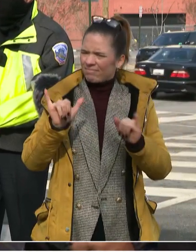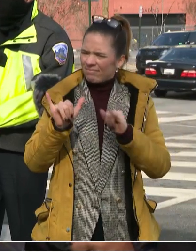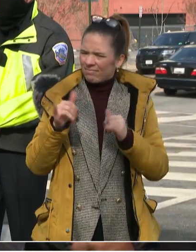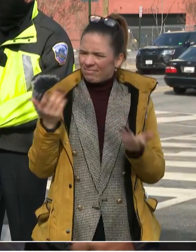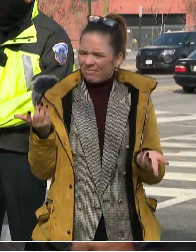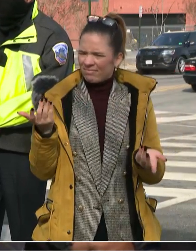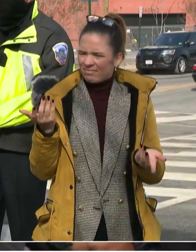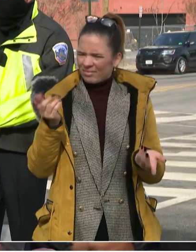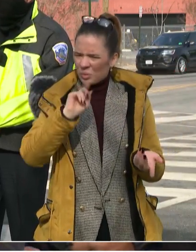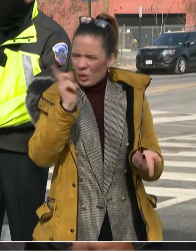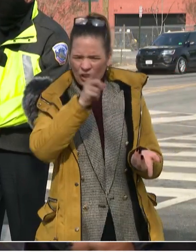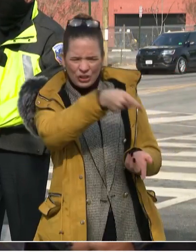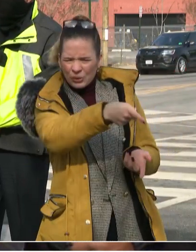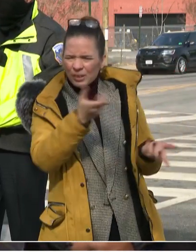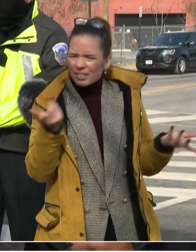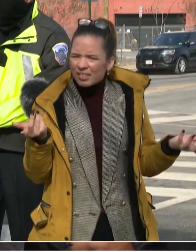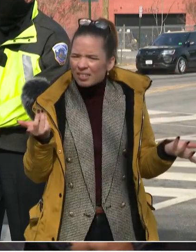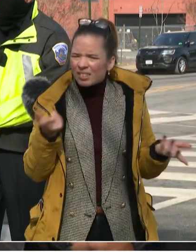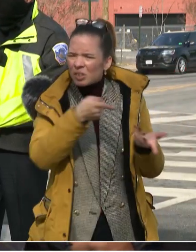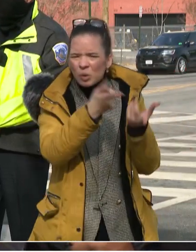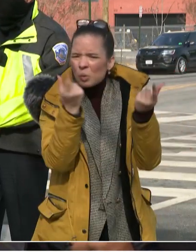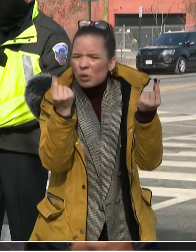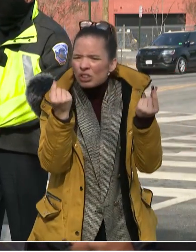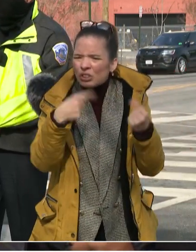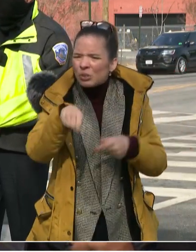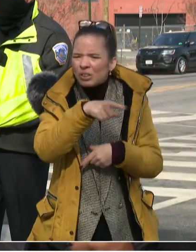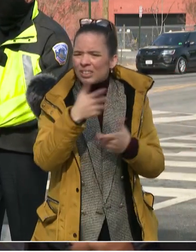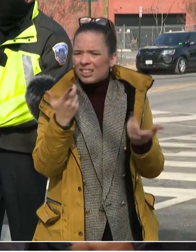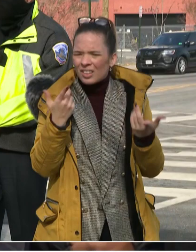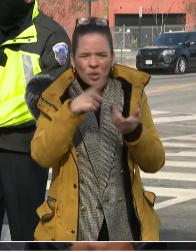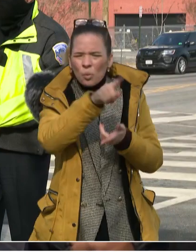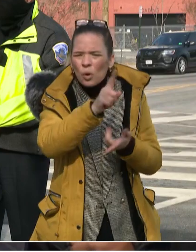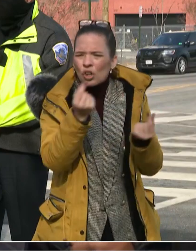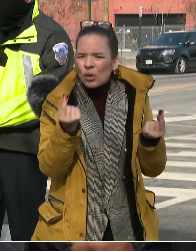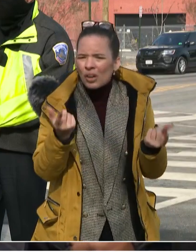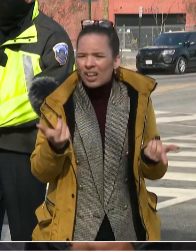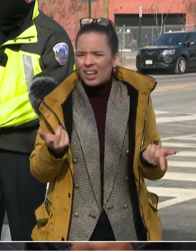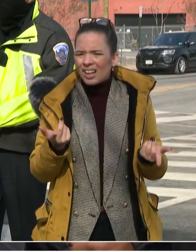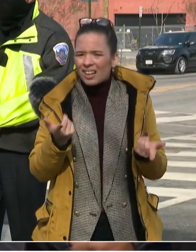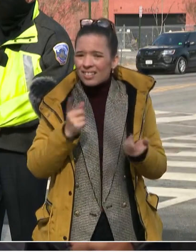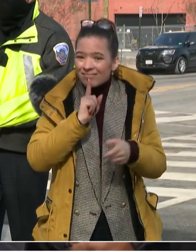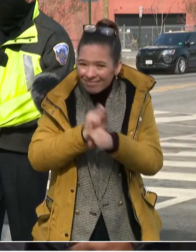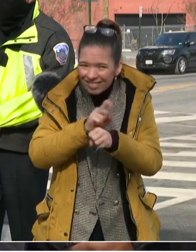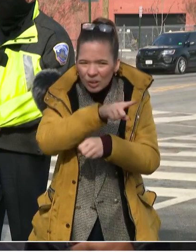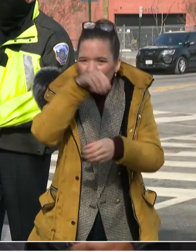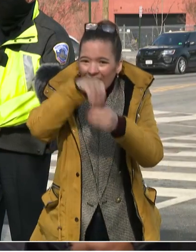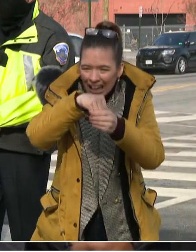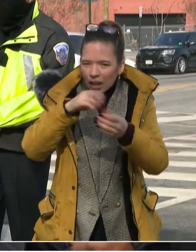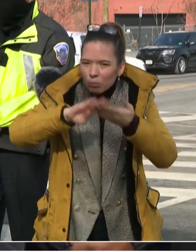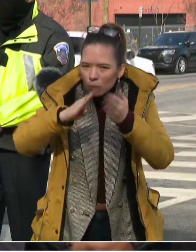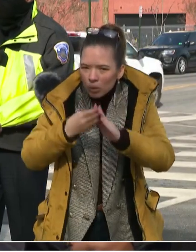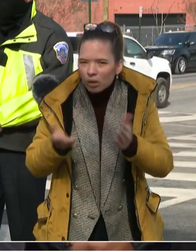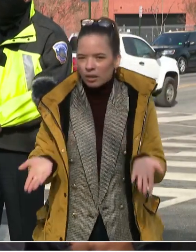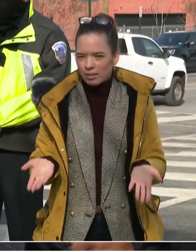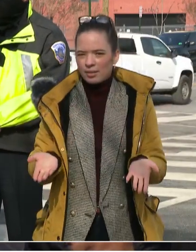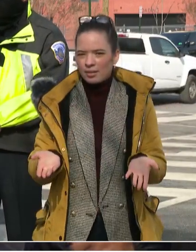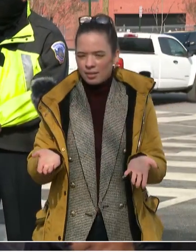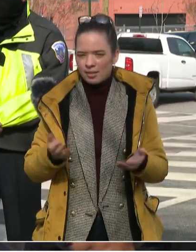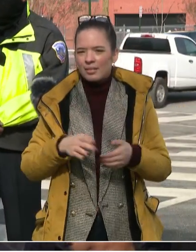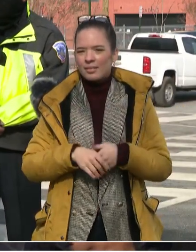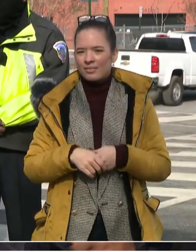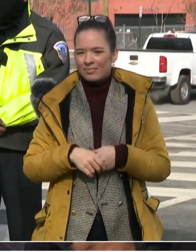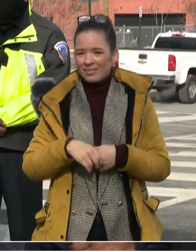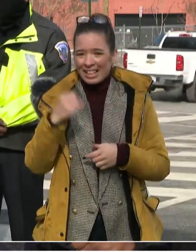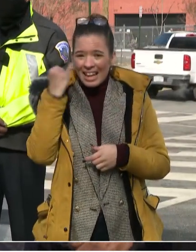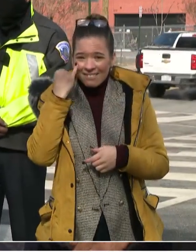services that we hope that they should receive? Where are they now? They're in community. I assure you they are in community. And when they are